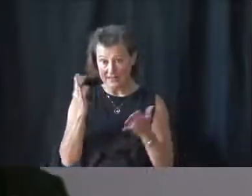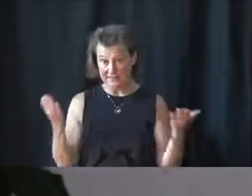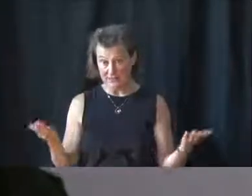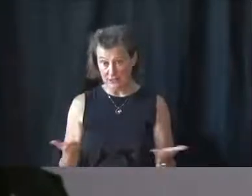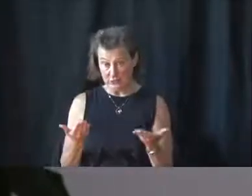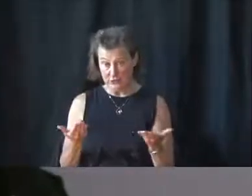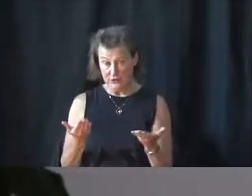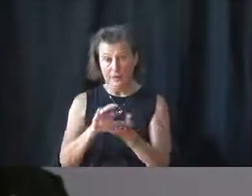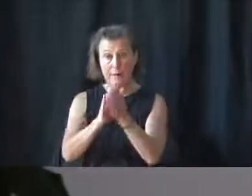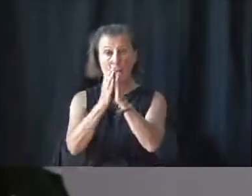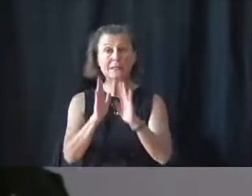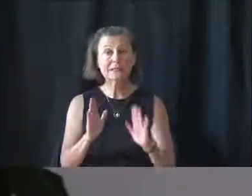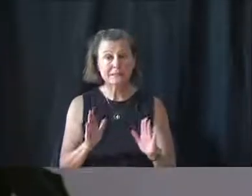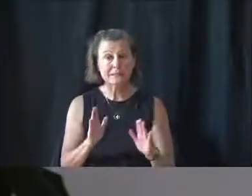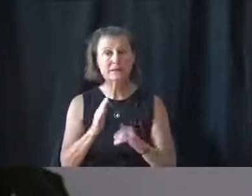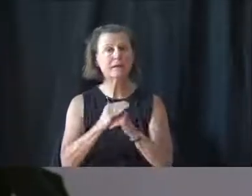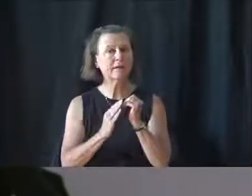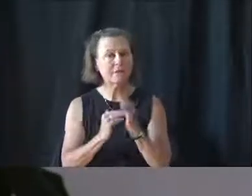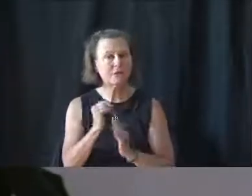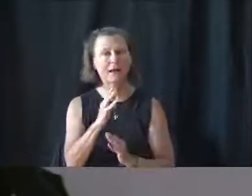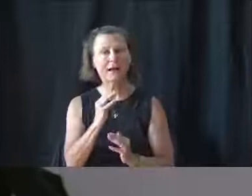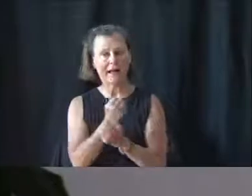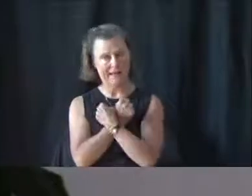and comfort and love.